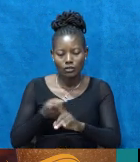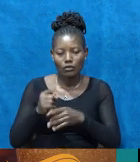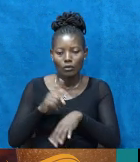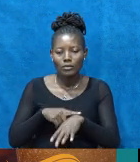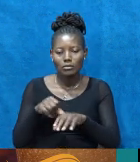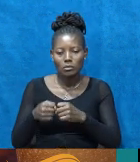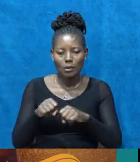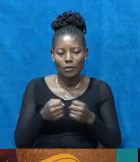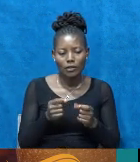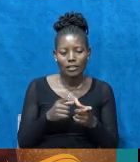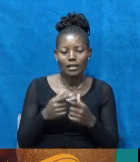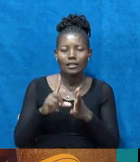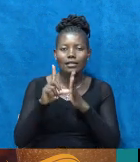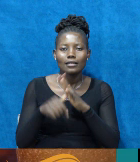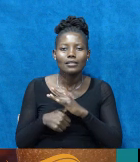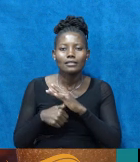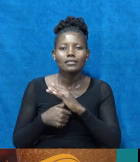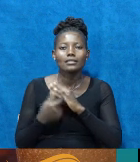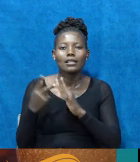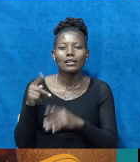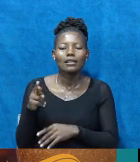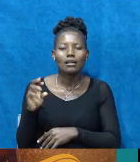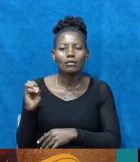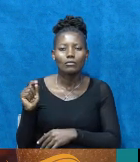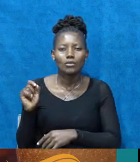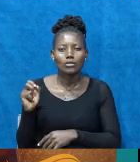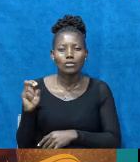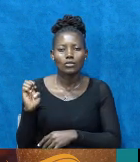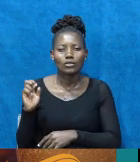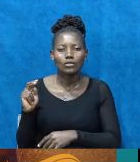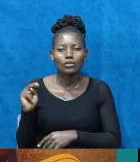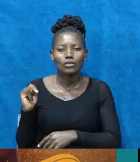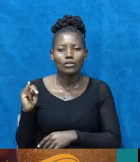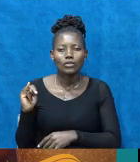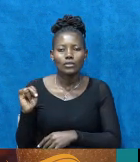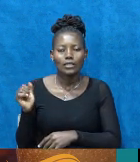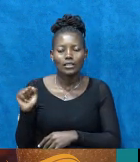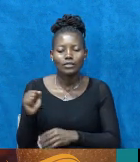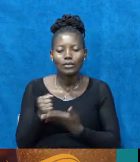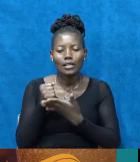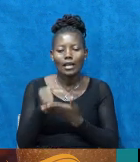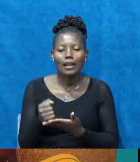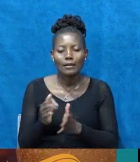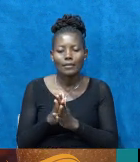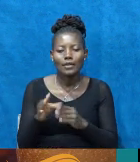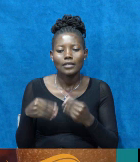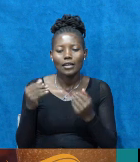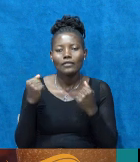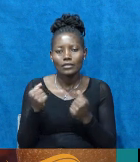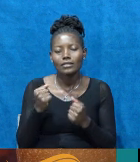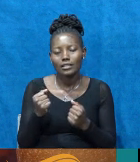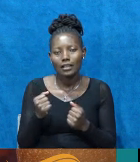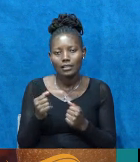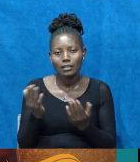protein muscles from time to time will be broken down, and in turn then protein comes in to help with repairing the same